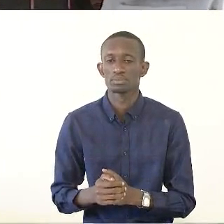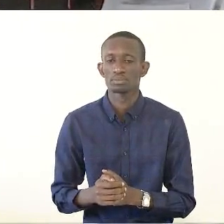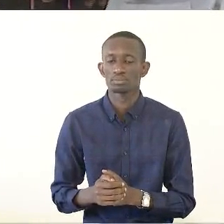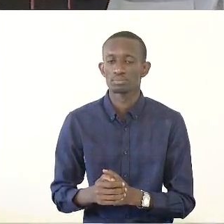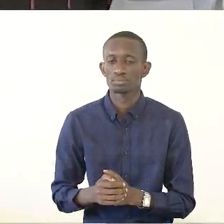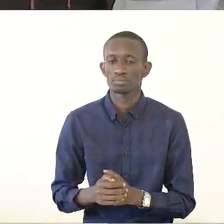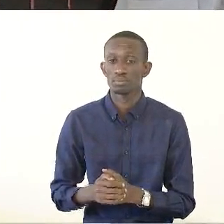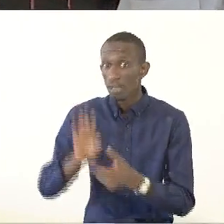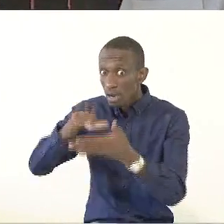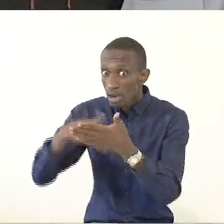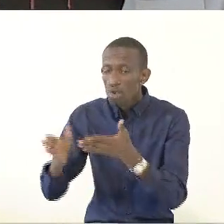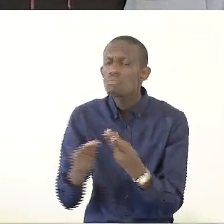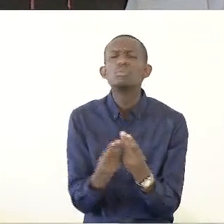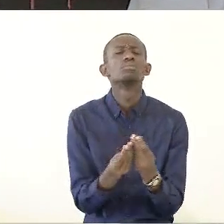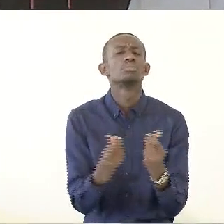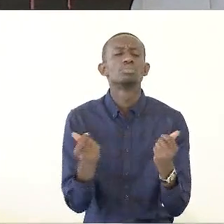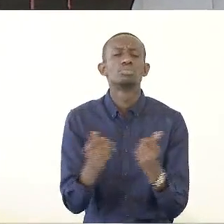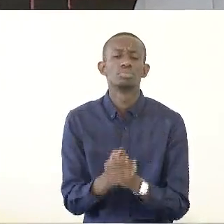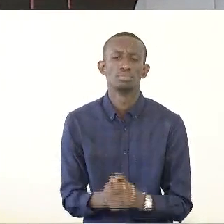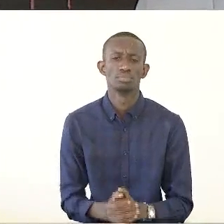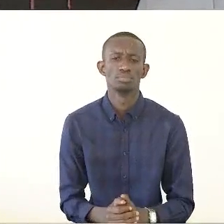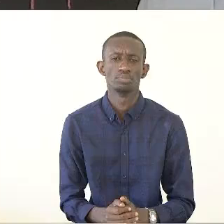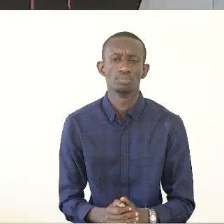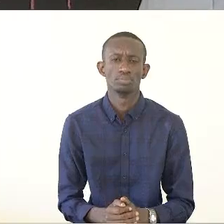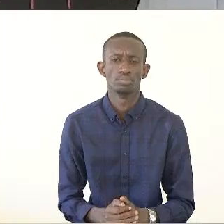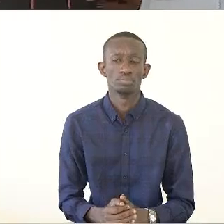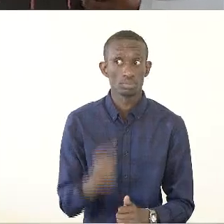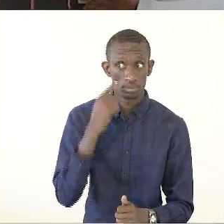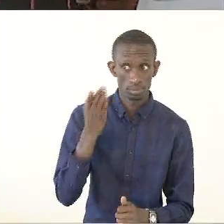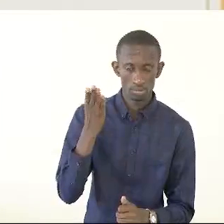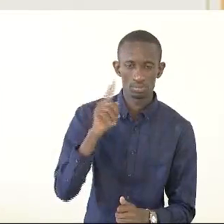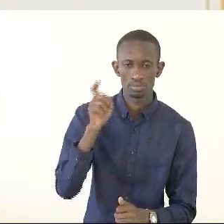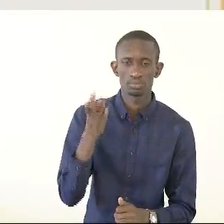to solve it, to solve that equation.